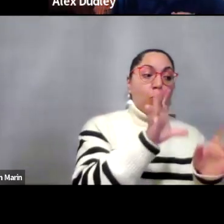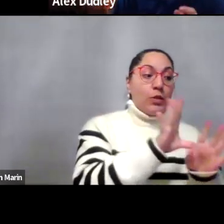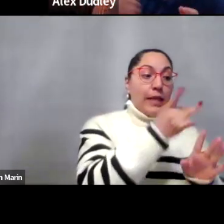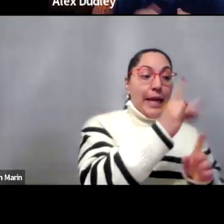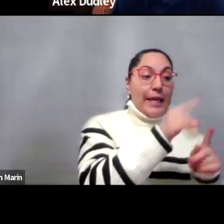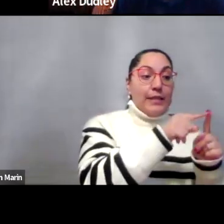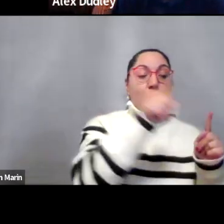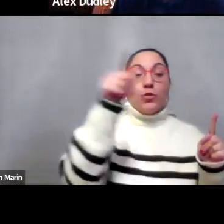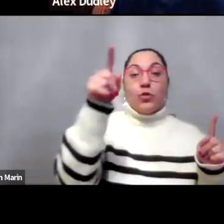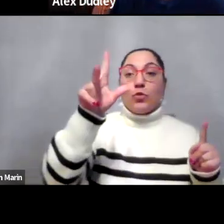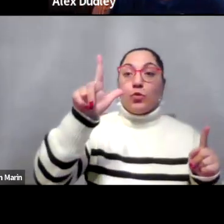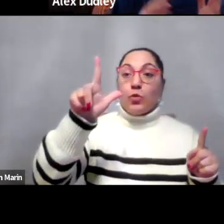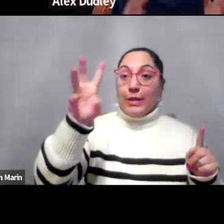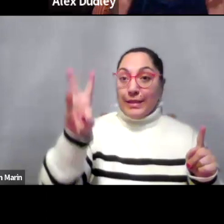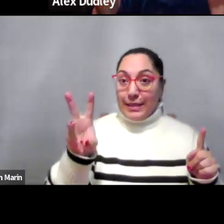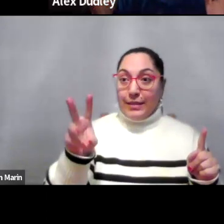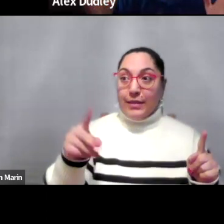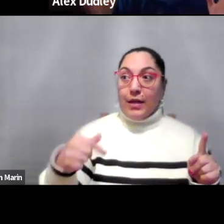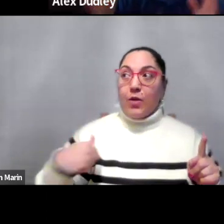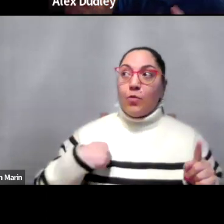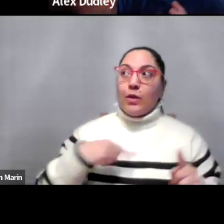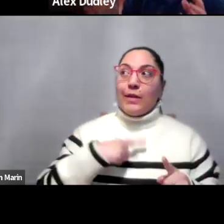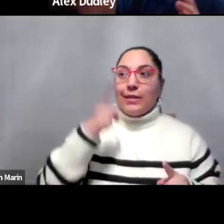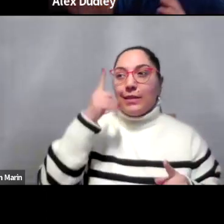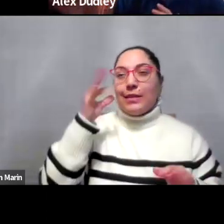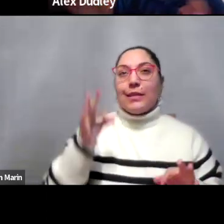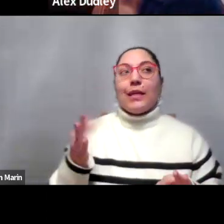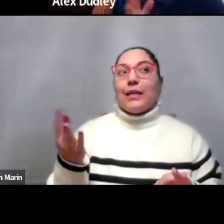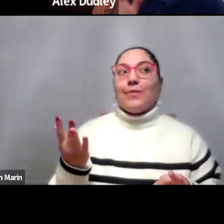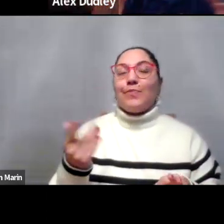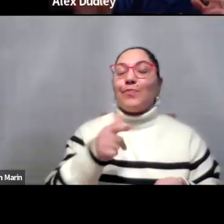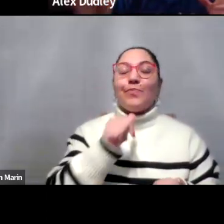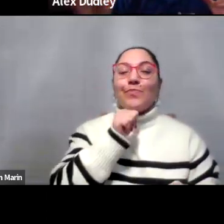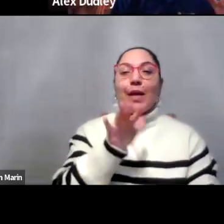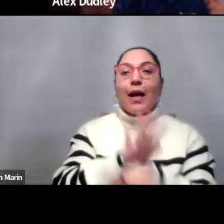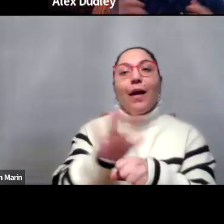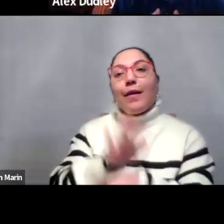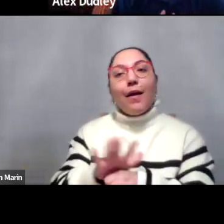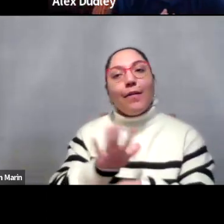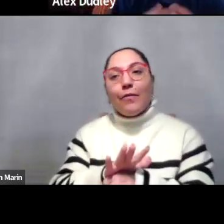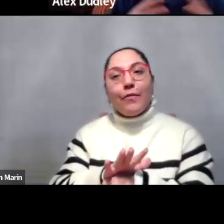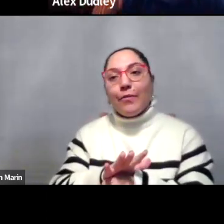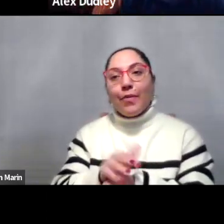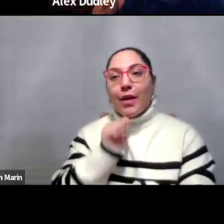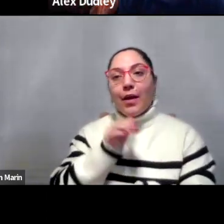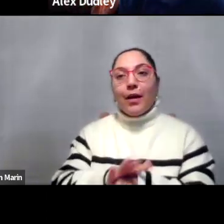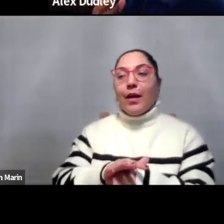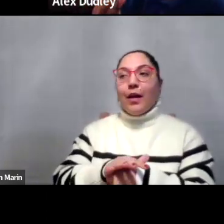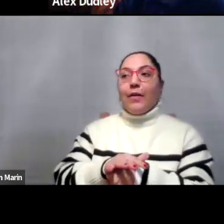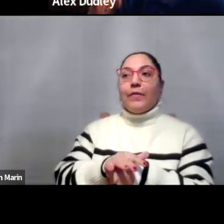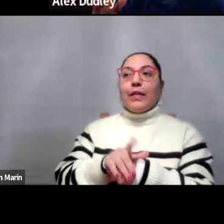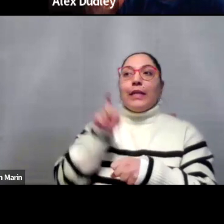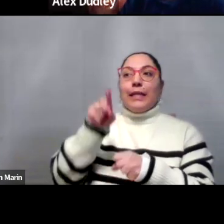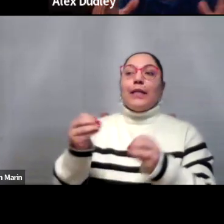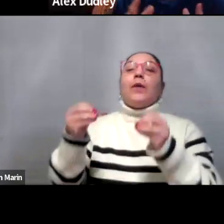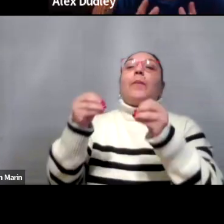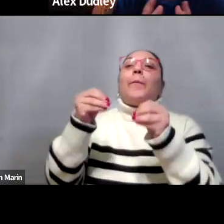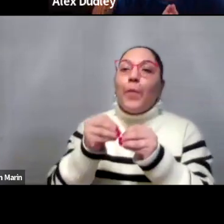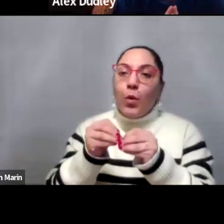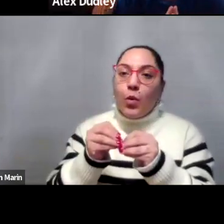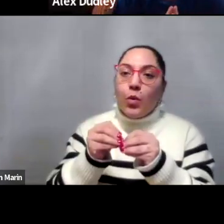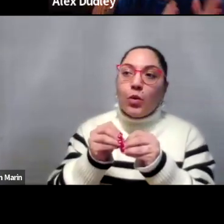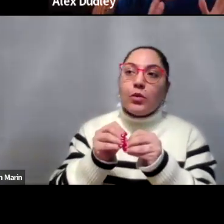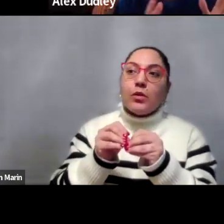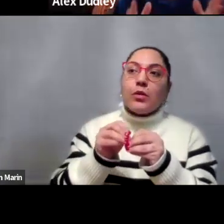28 years. And we just decided that wasn't cutting it in terms of really doing outreach to a younger population